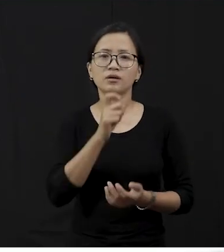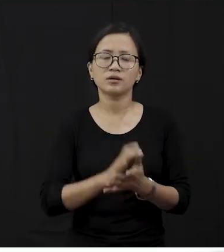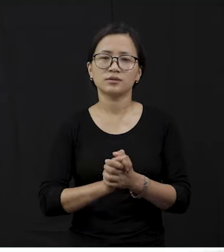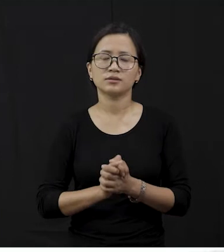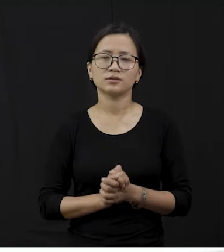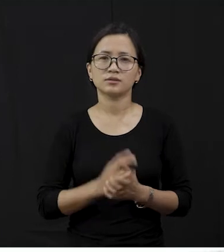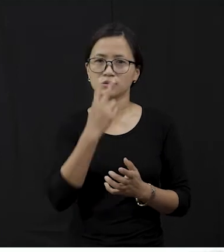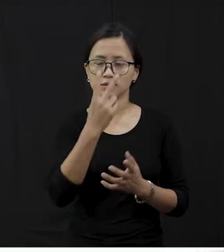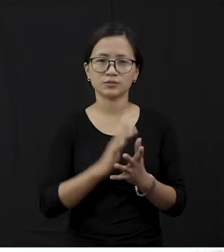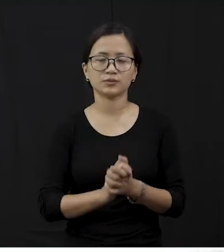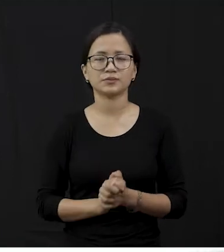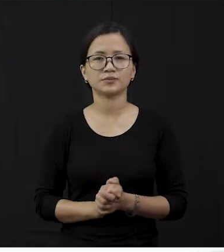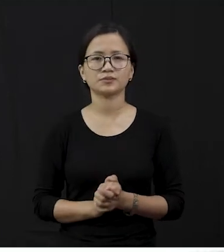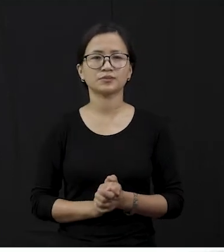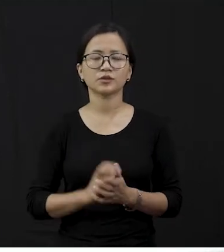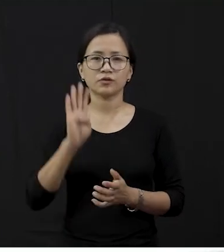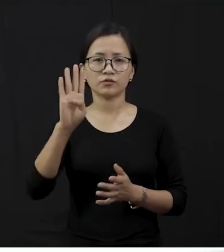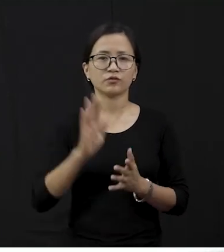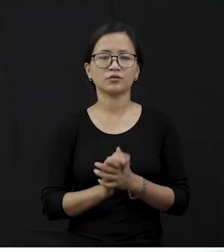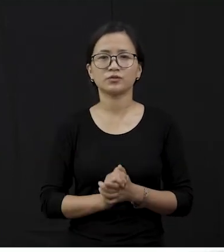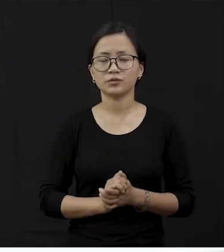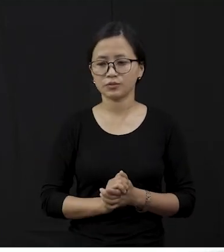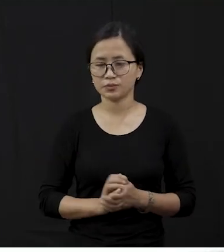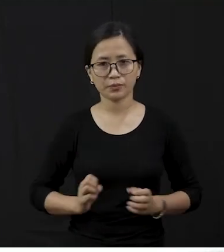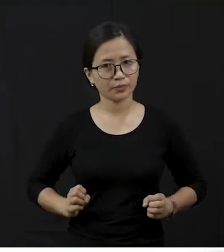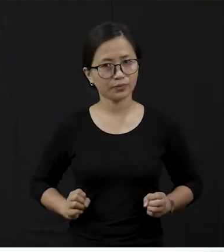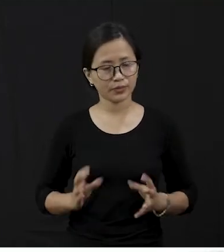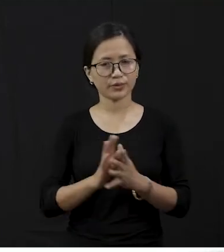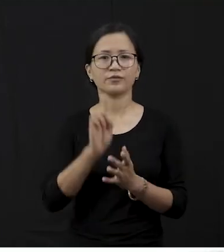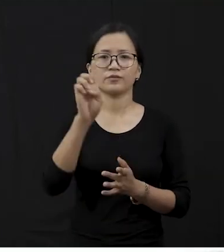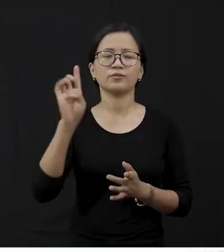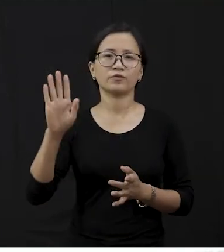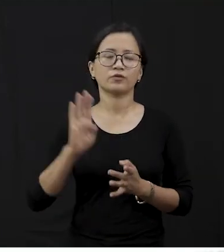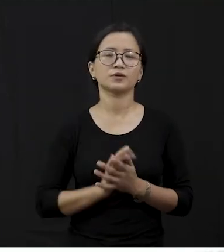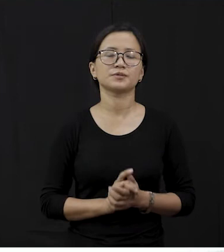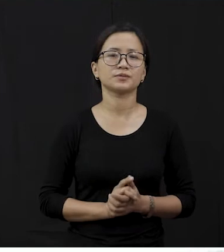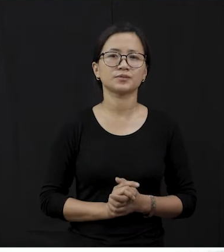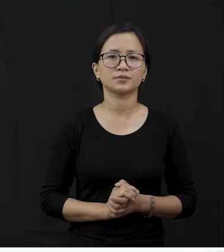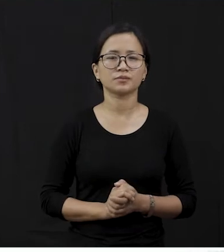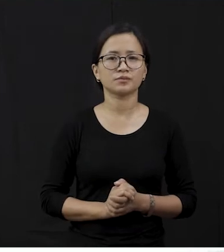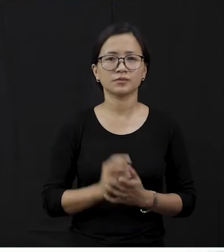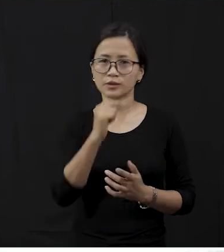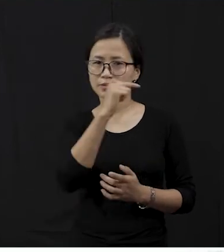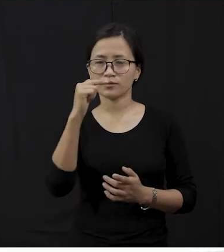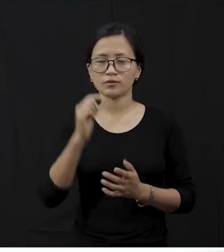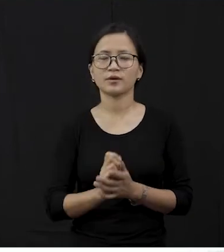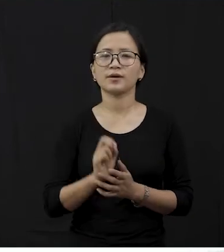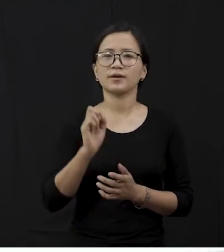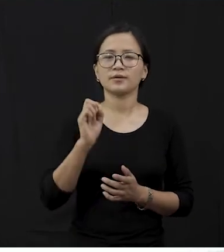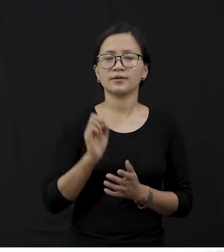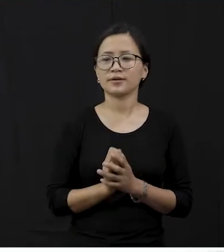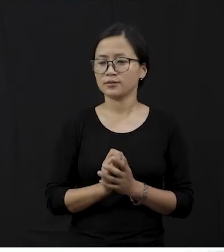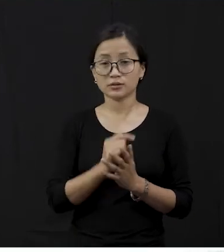the 5 became 4 and the 4 became 14. Now, we can subtract 8 from